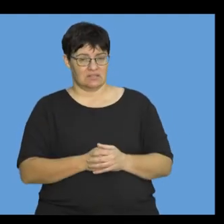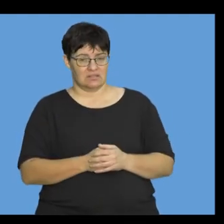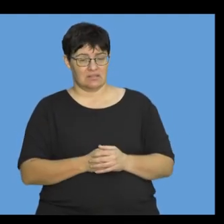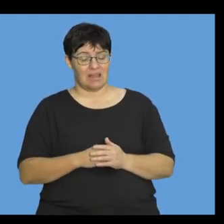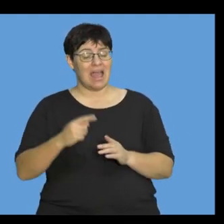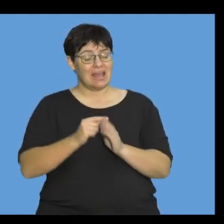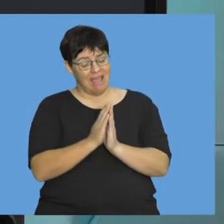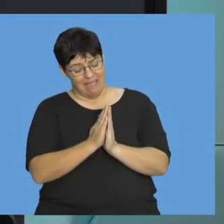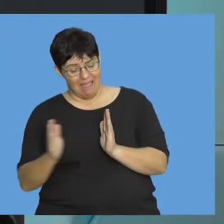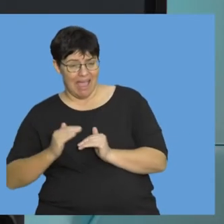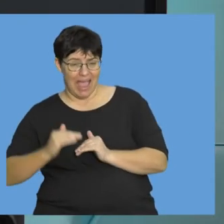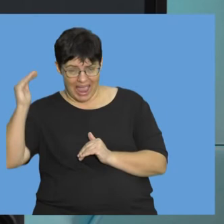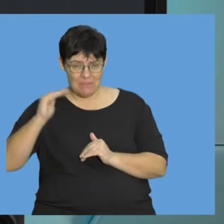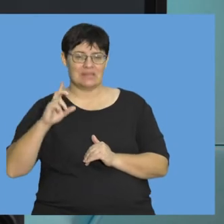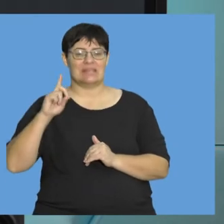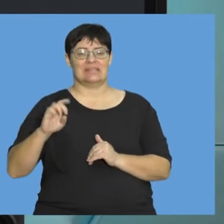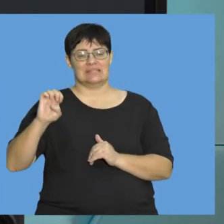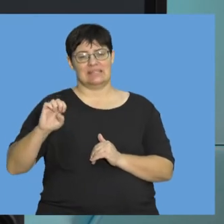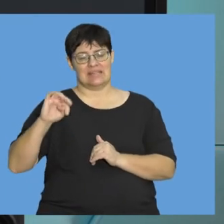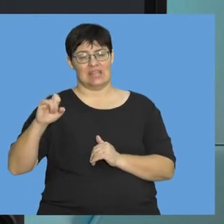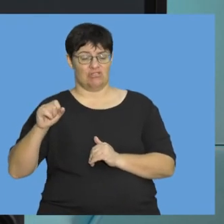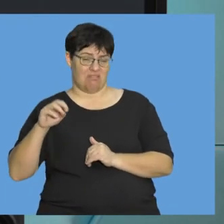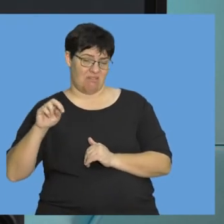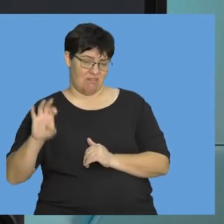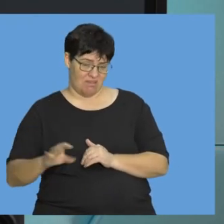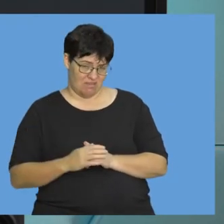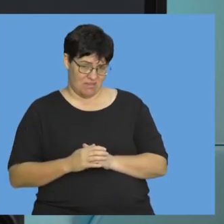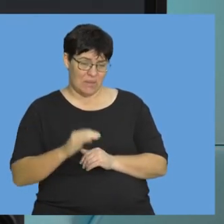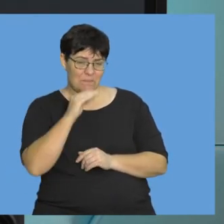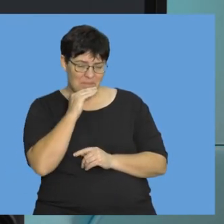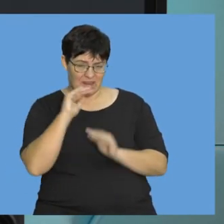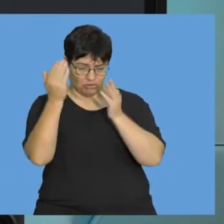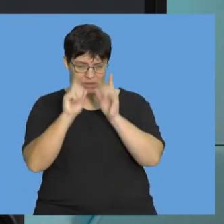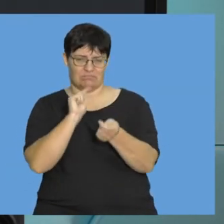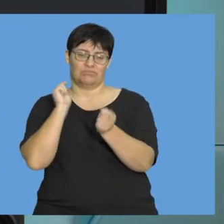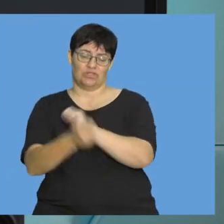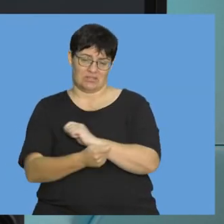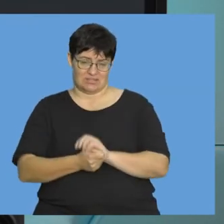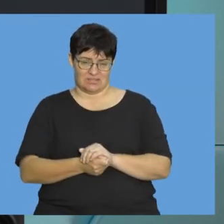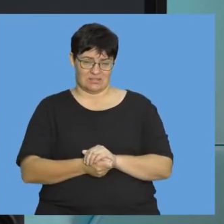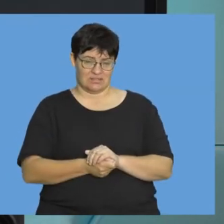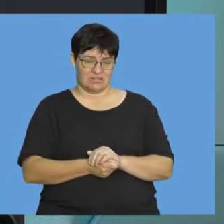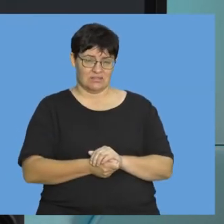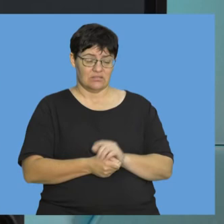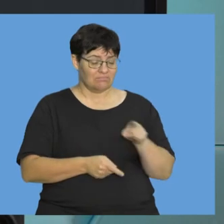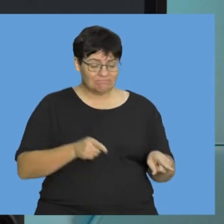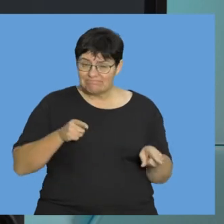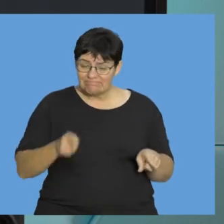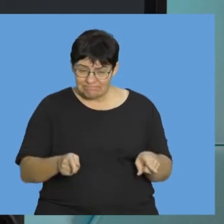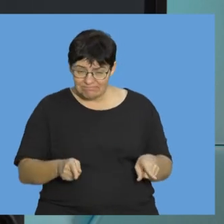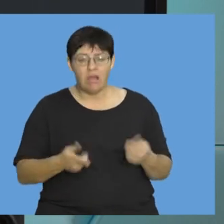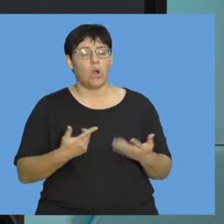so important. High temperatures denature, and it changes the shape. All right,